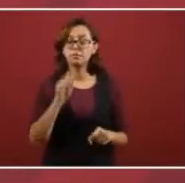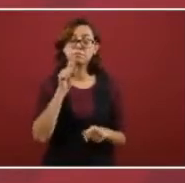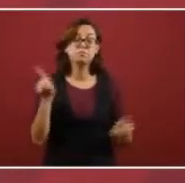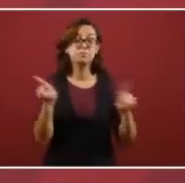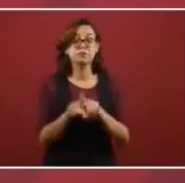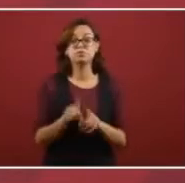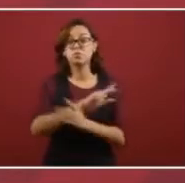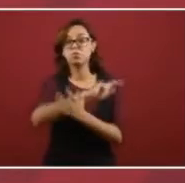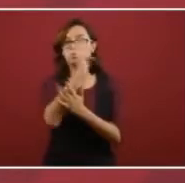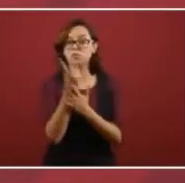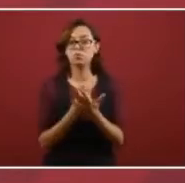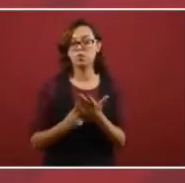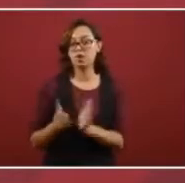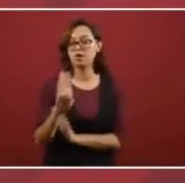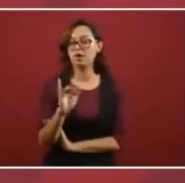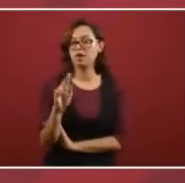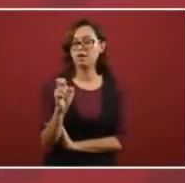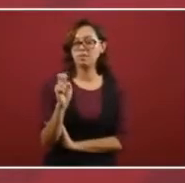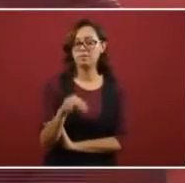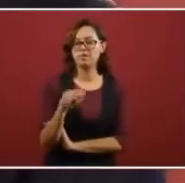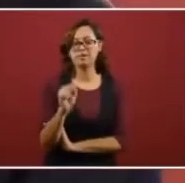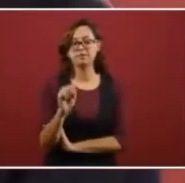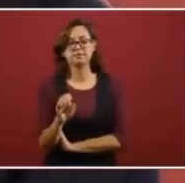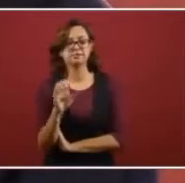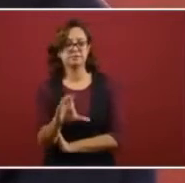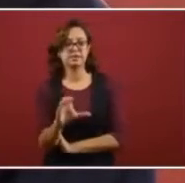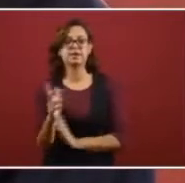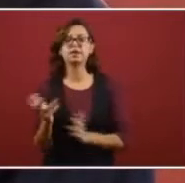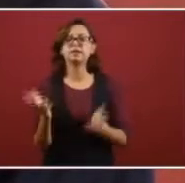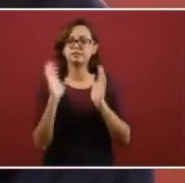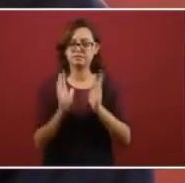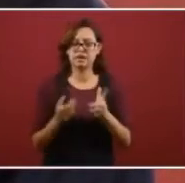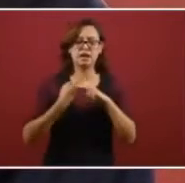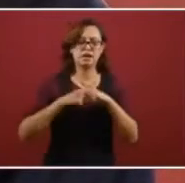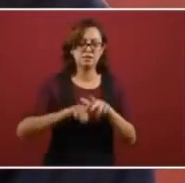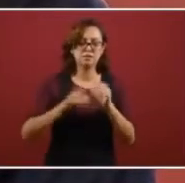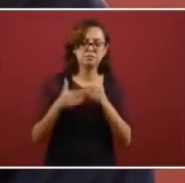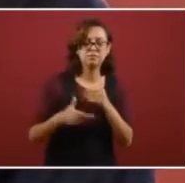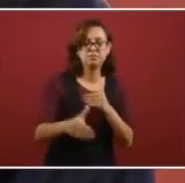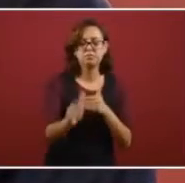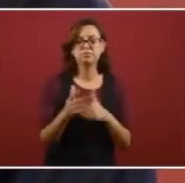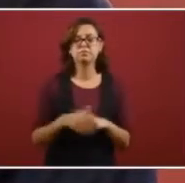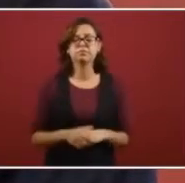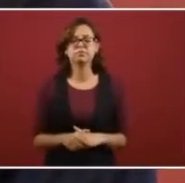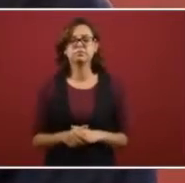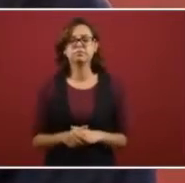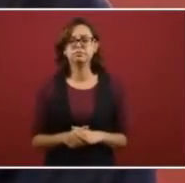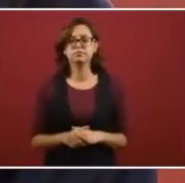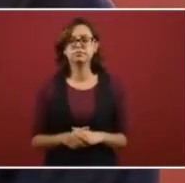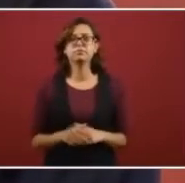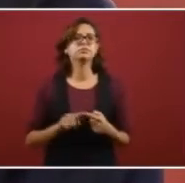the programs of well-being that we are taking into practice,